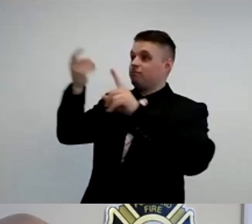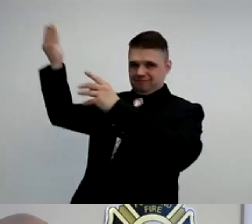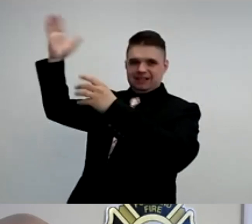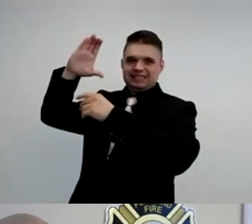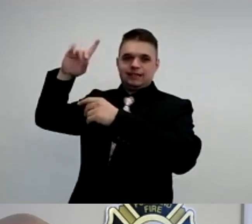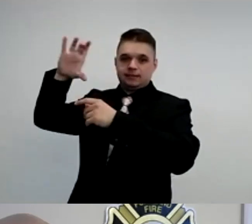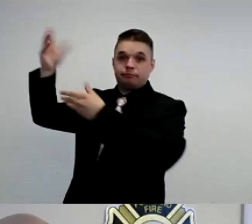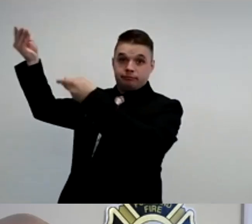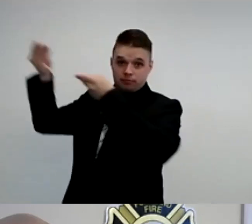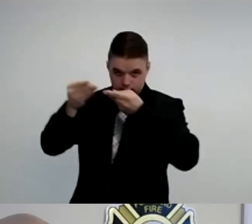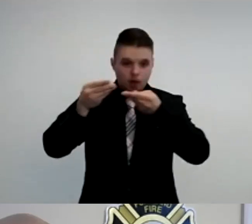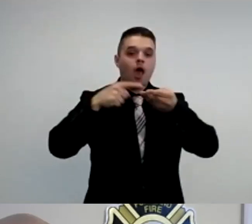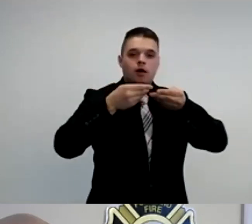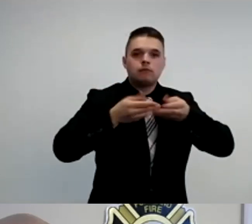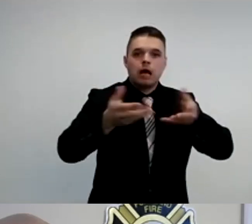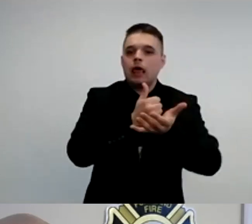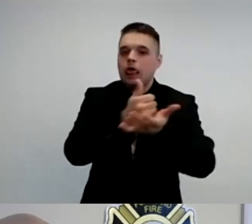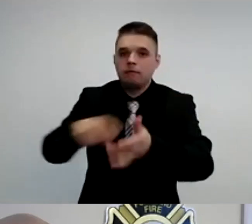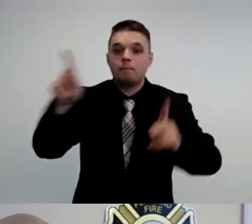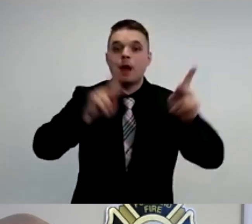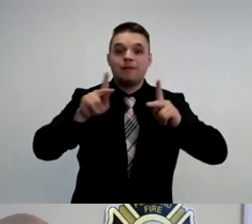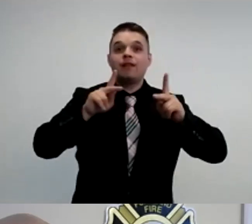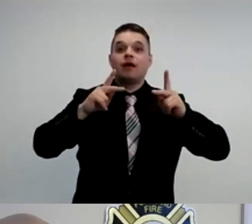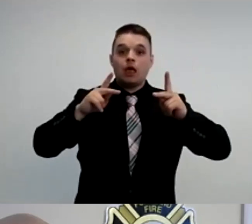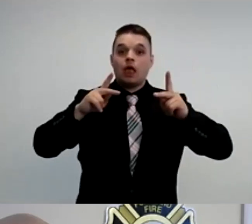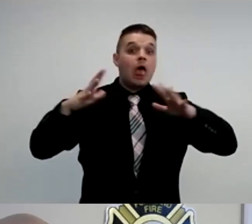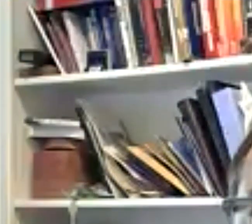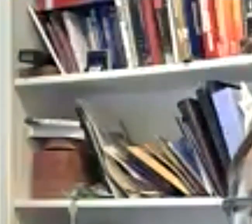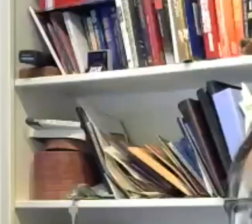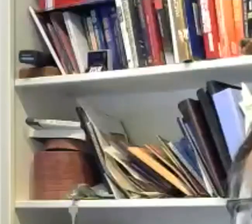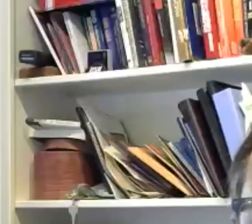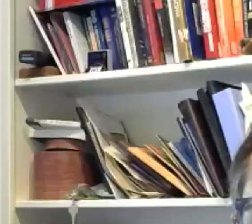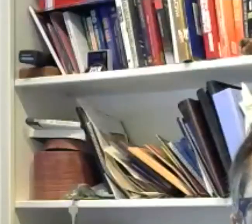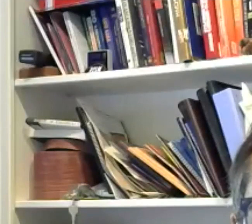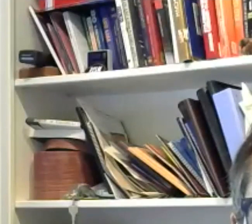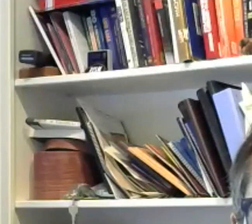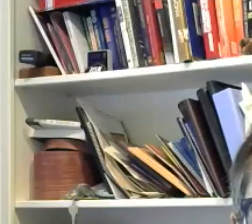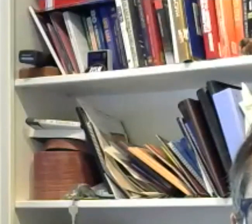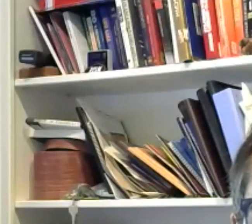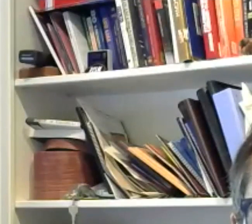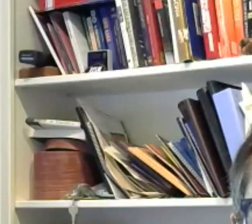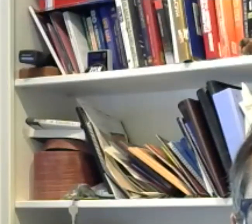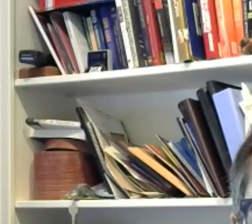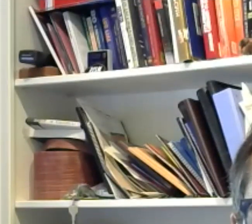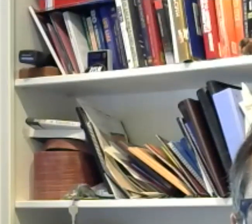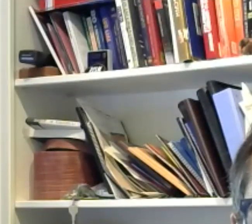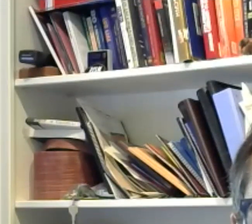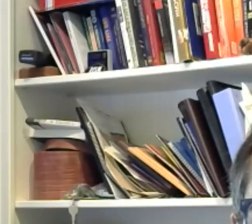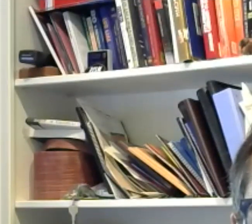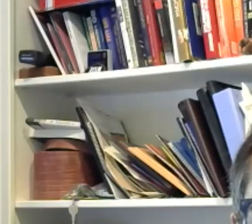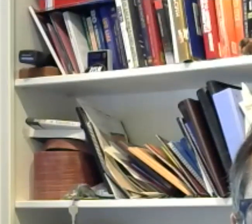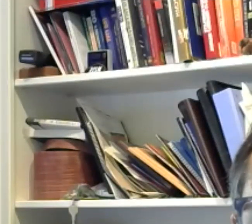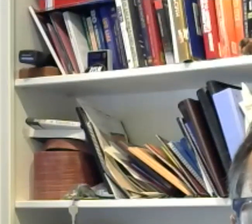excited to have this in our toolkit, and I'll be interested to see how it matches up with some of our other public health tools like modeling, like